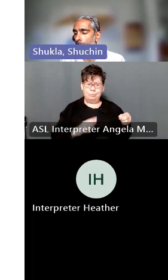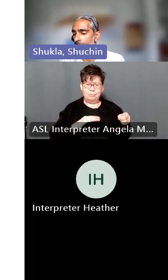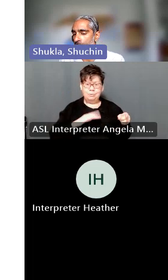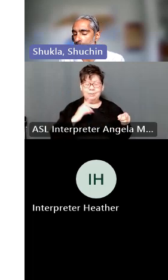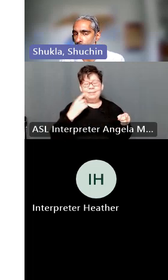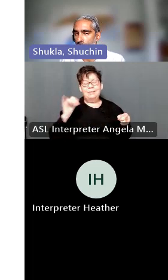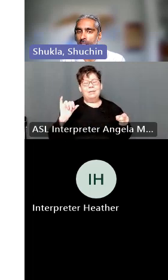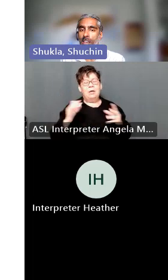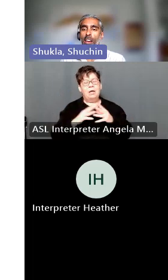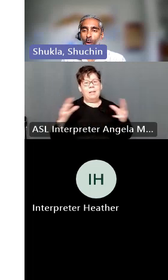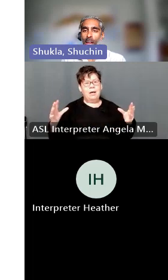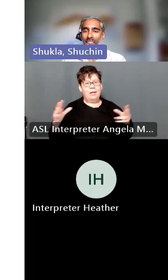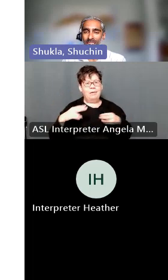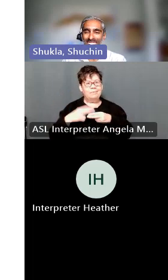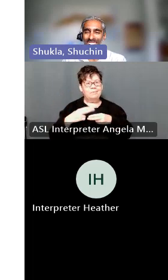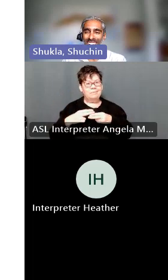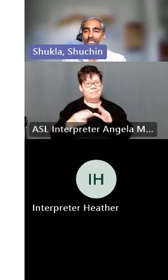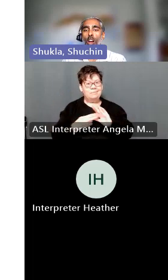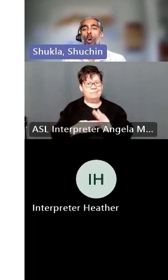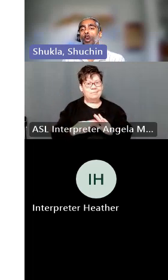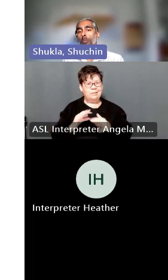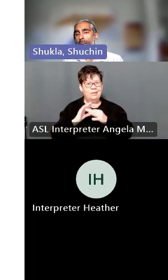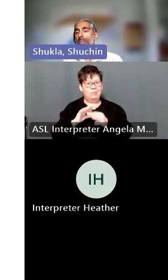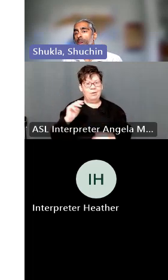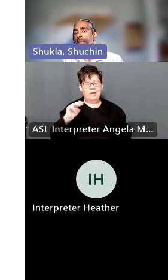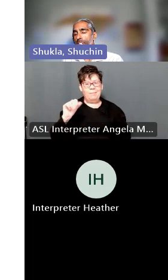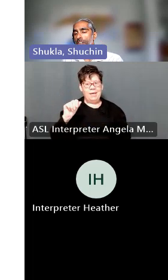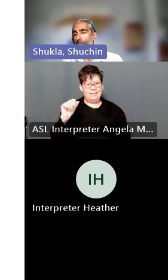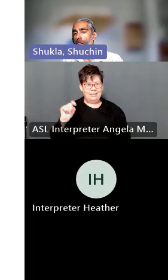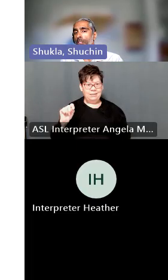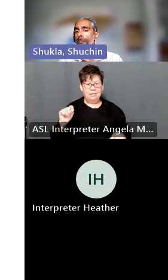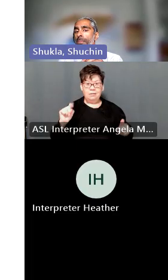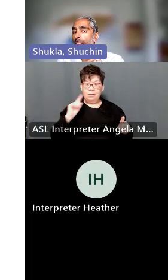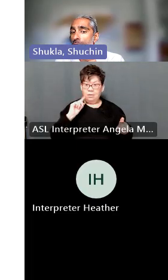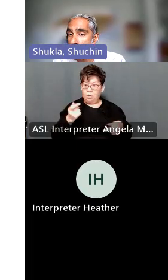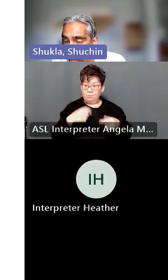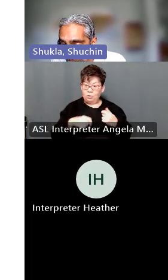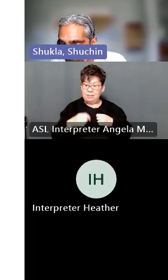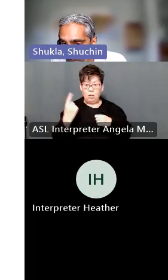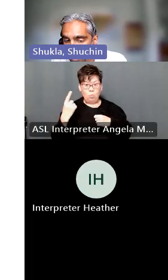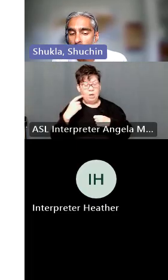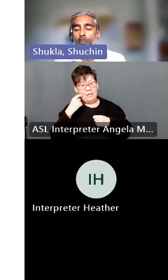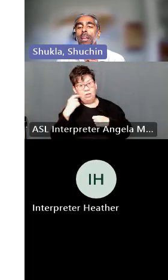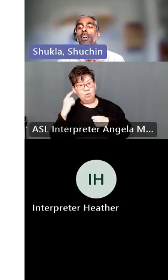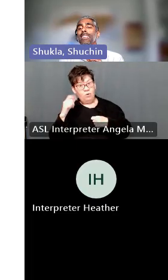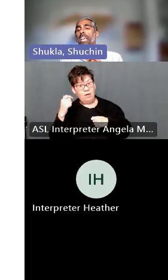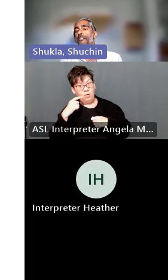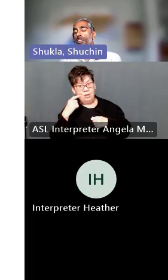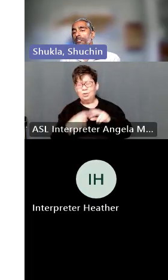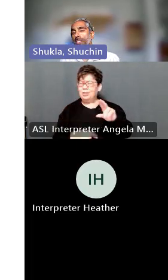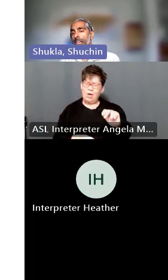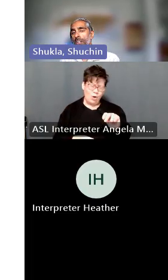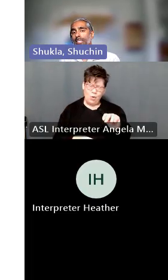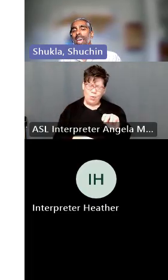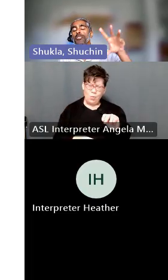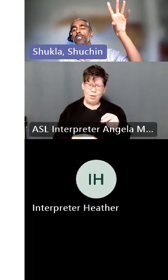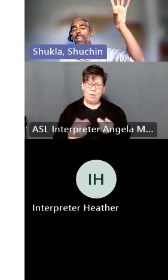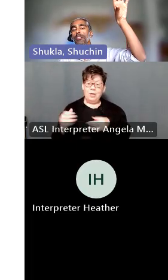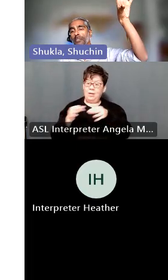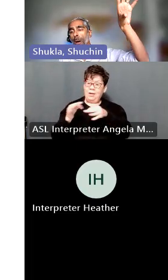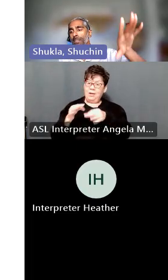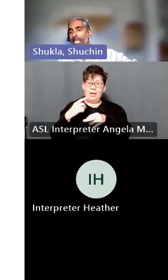stigma, which is why we're doing these webinars, around MAT. Are we replacing one addiction for another? The answer is no, because the definition of